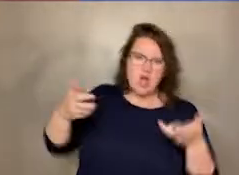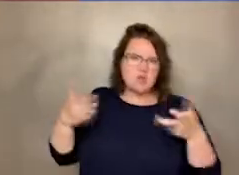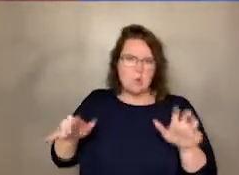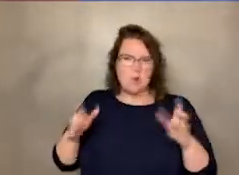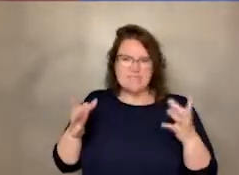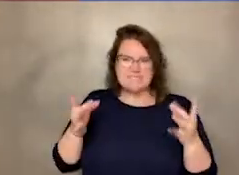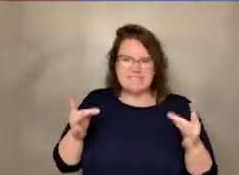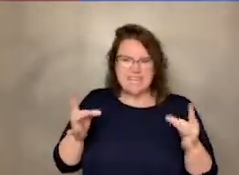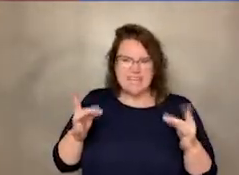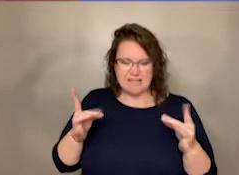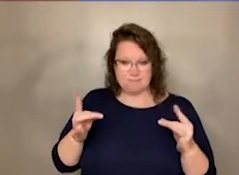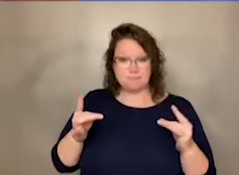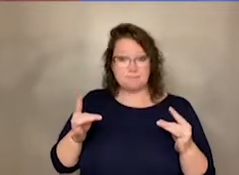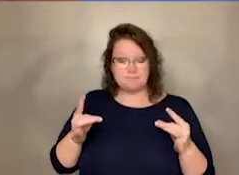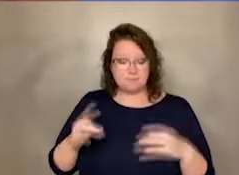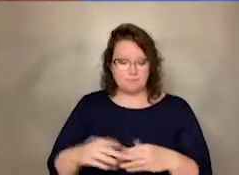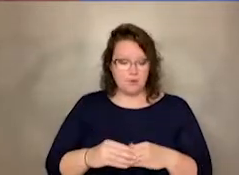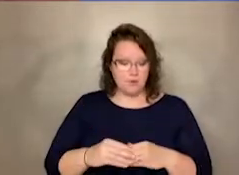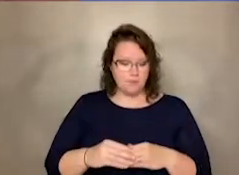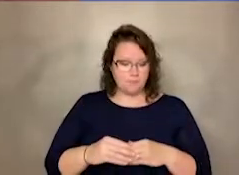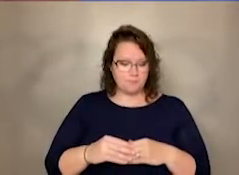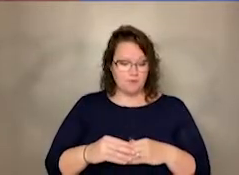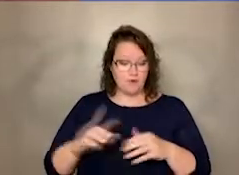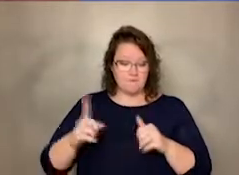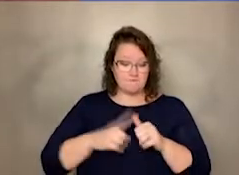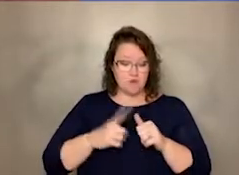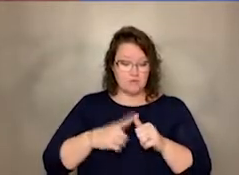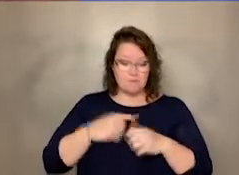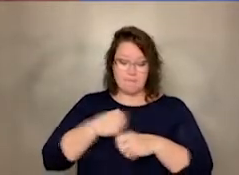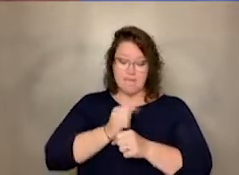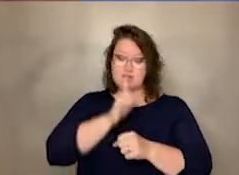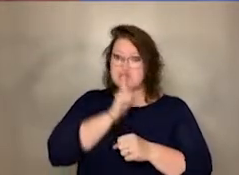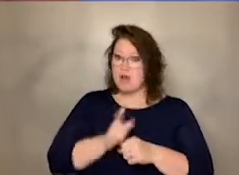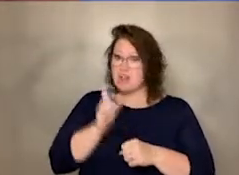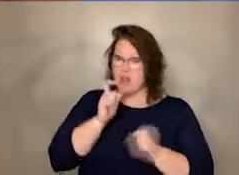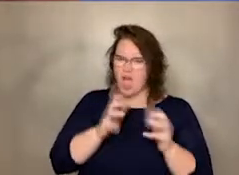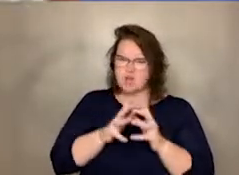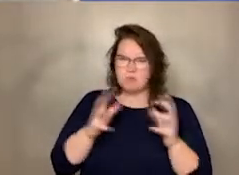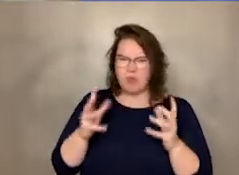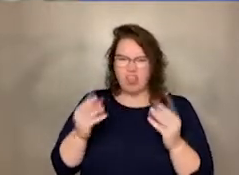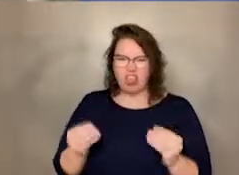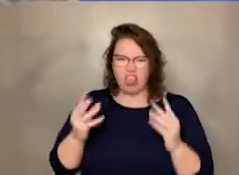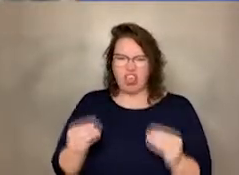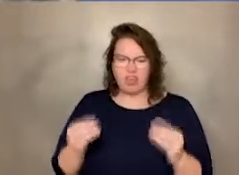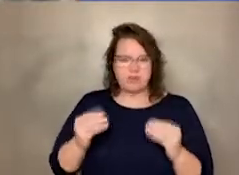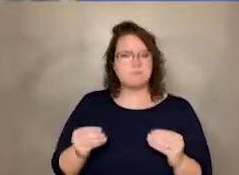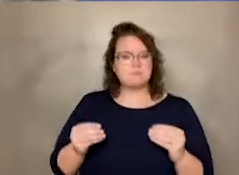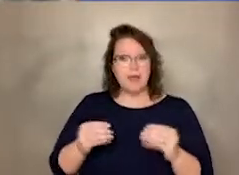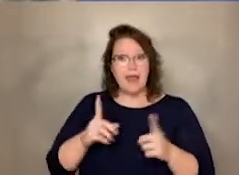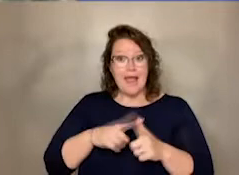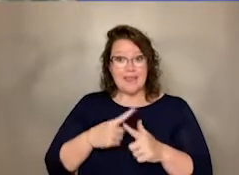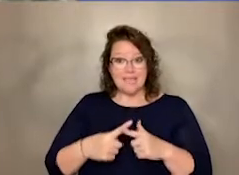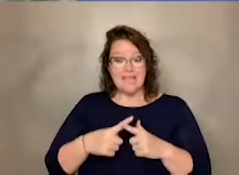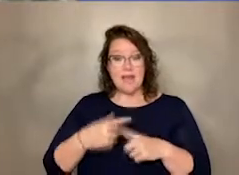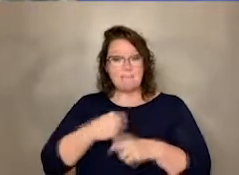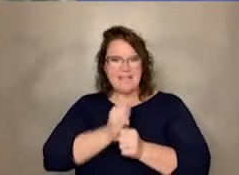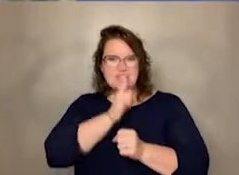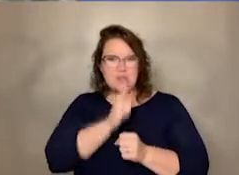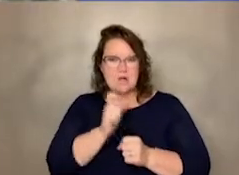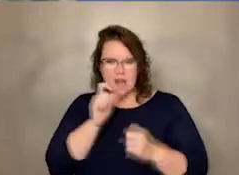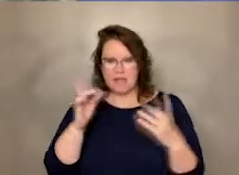sticky. So first you want to make sure that it's not watery. And then second, you want to make sure that it's not sticky